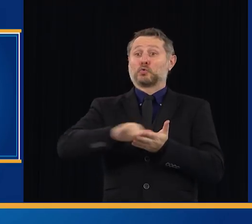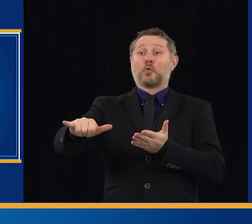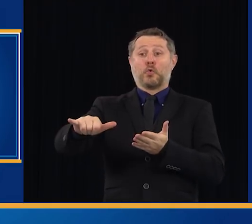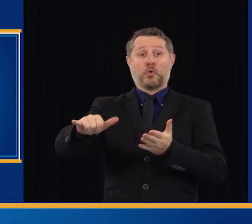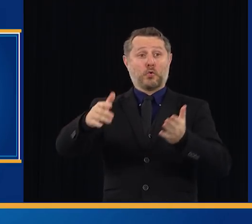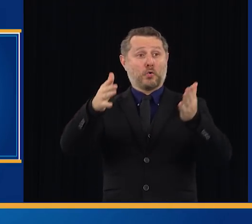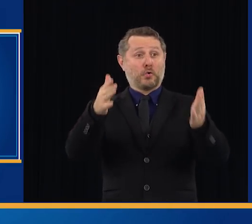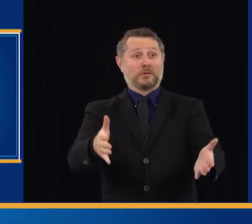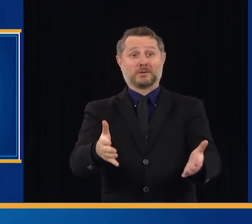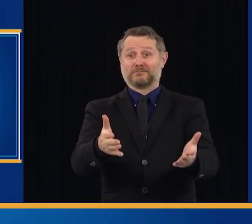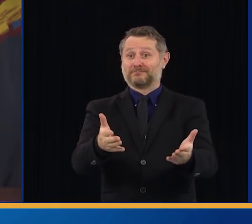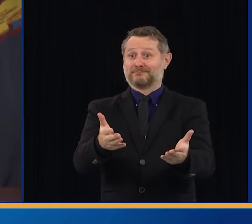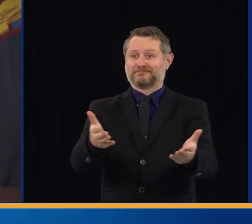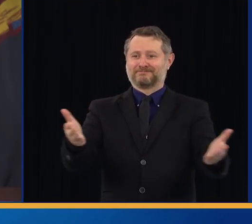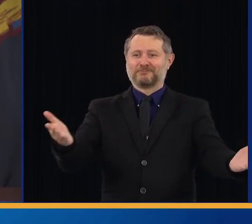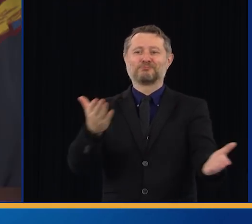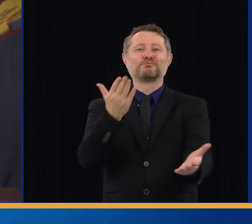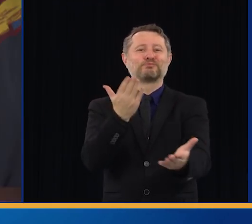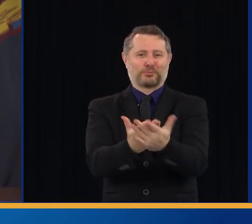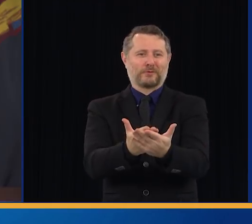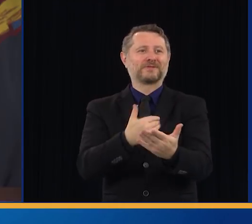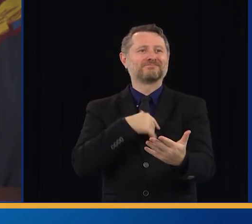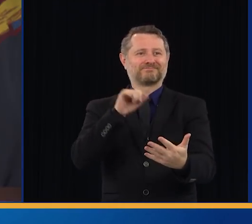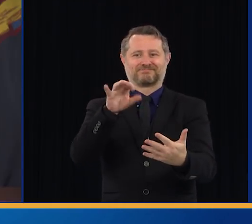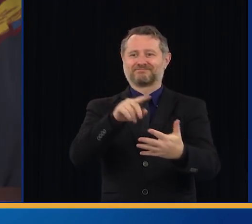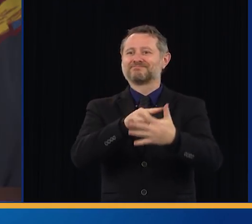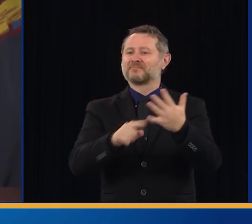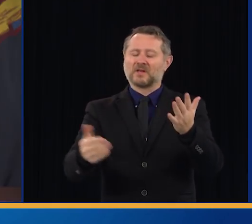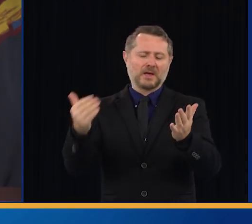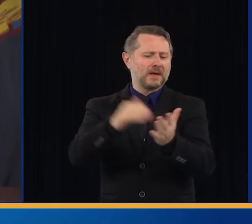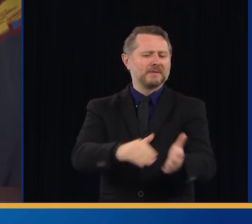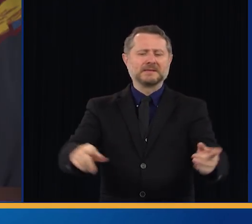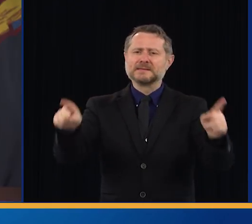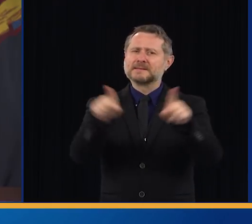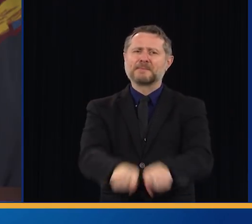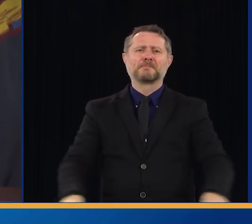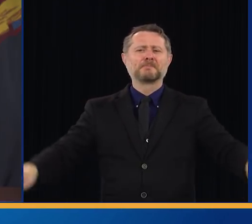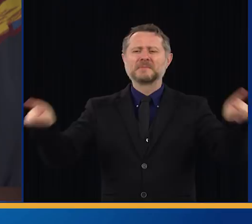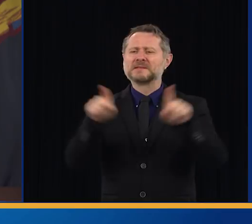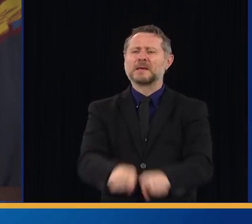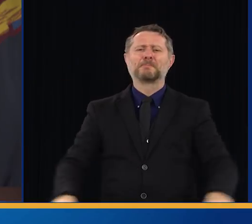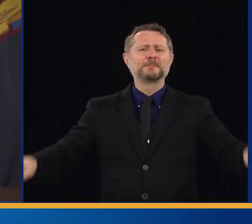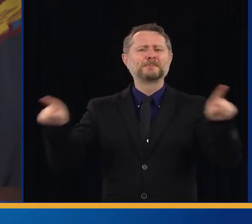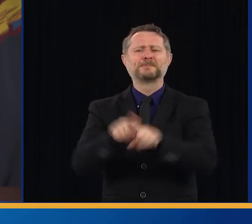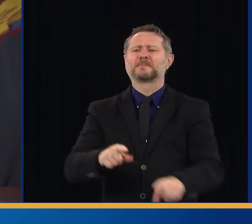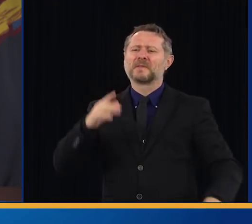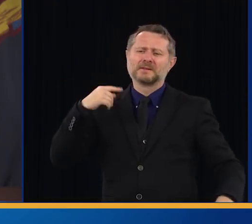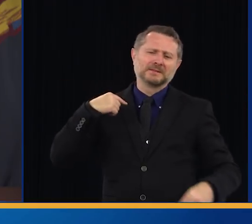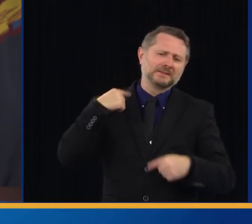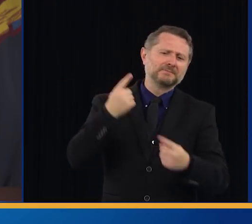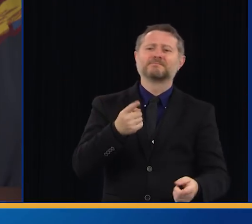Yorkers have proven that time and time again, every day for 46 days.